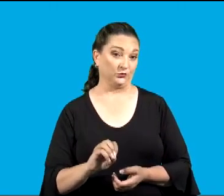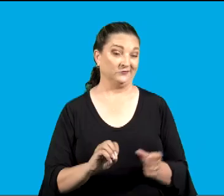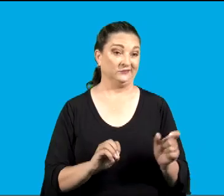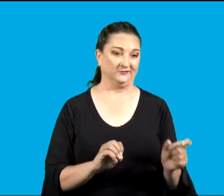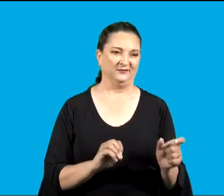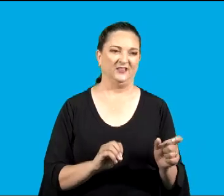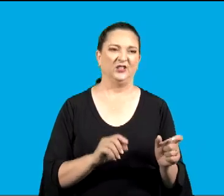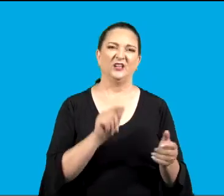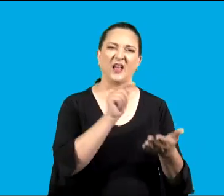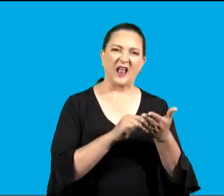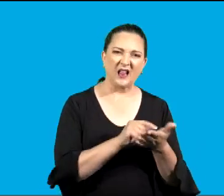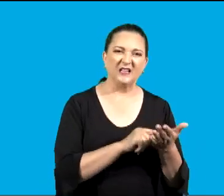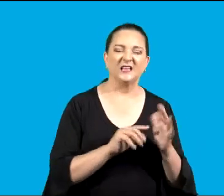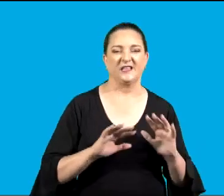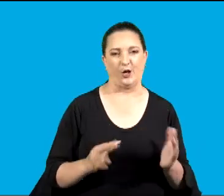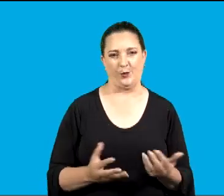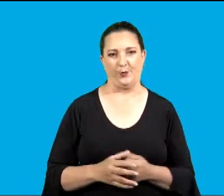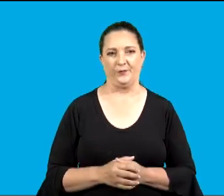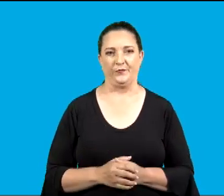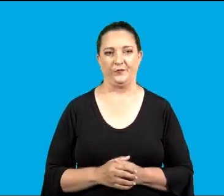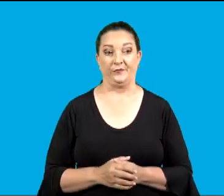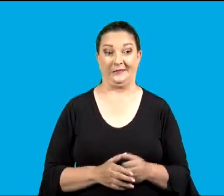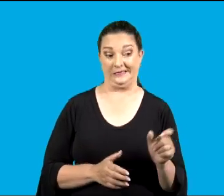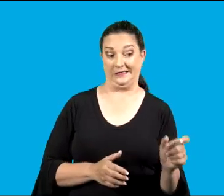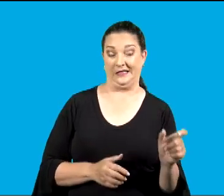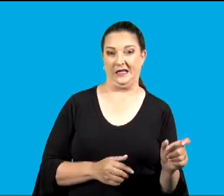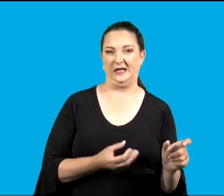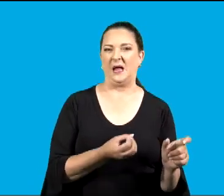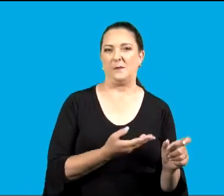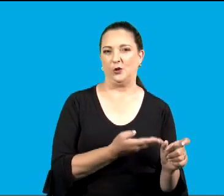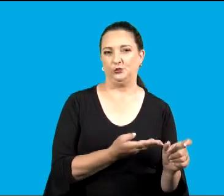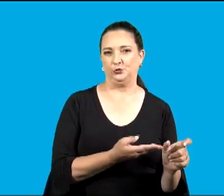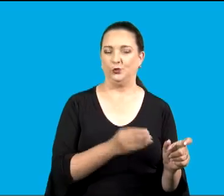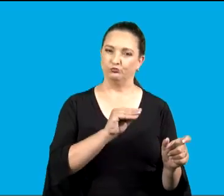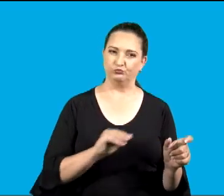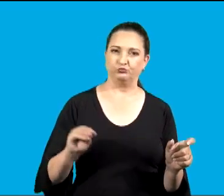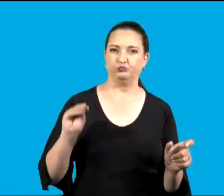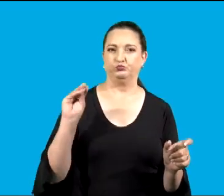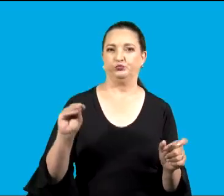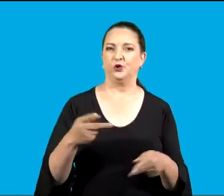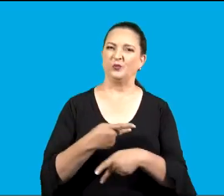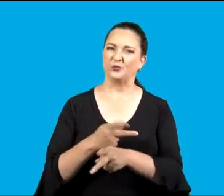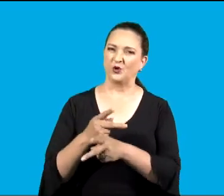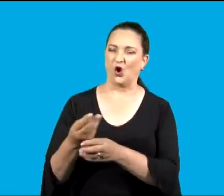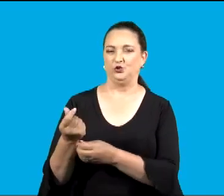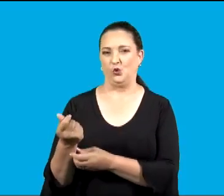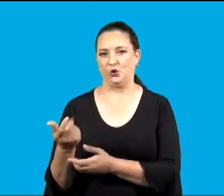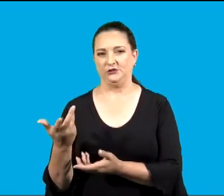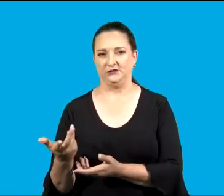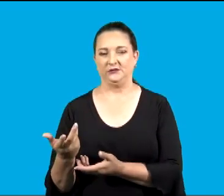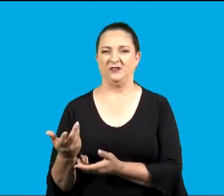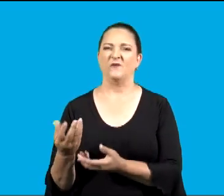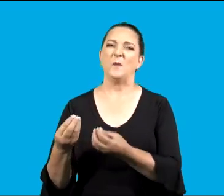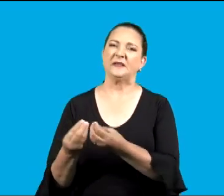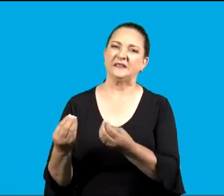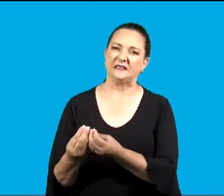513,040. That is how you do that calculation. I would then take that amount and put it in my production cost statement. So I'll come in